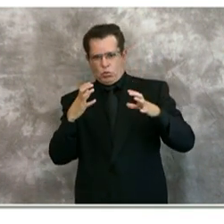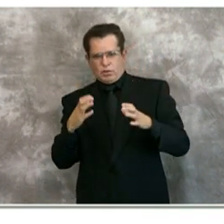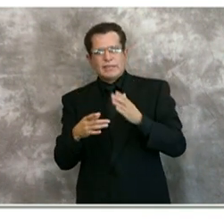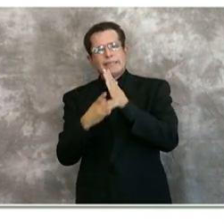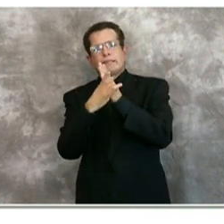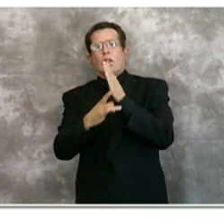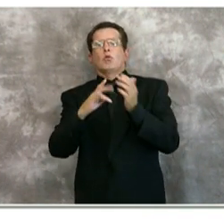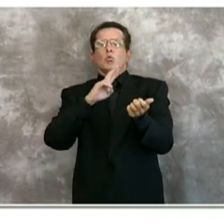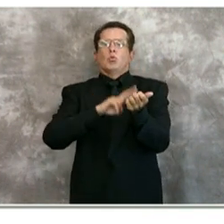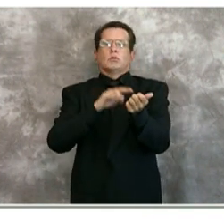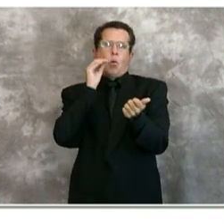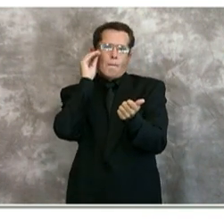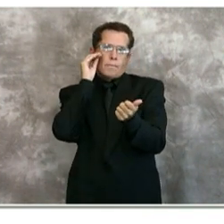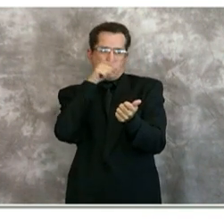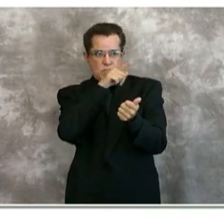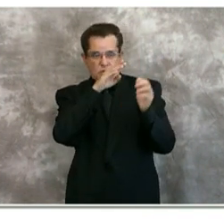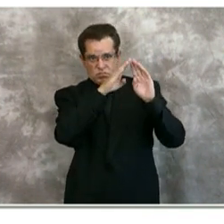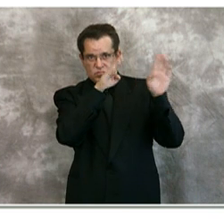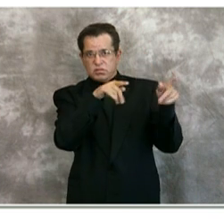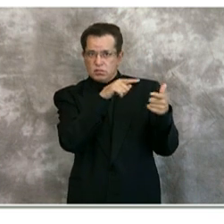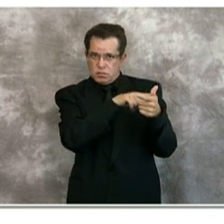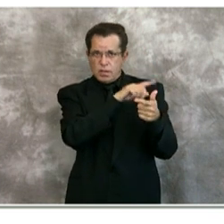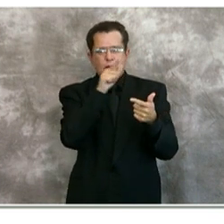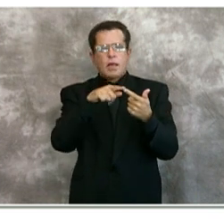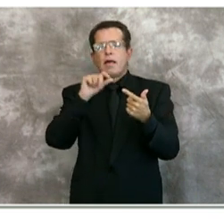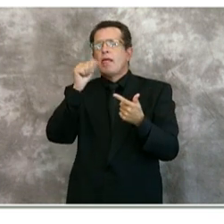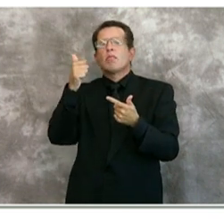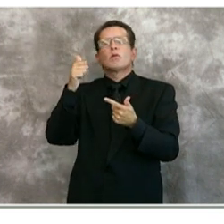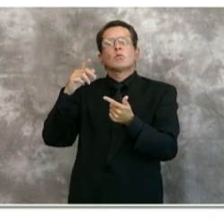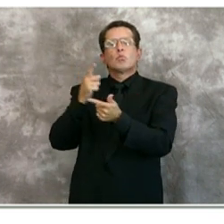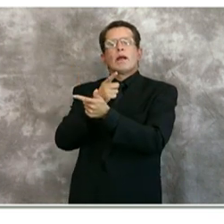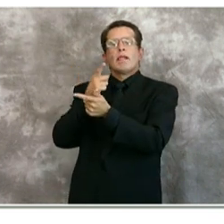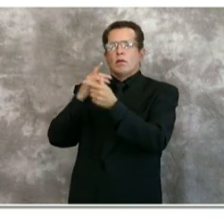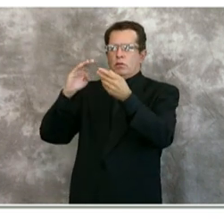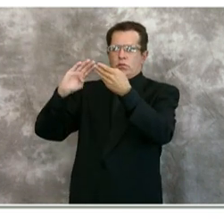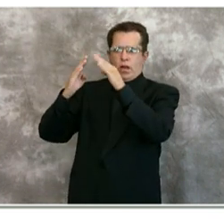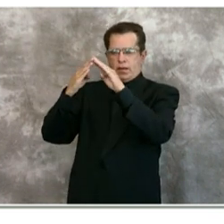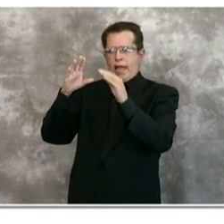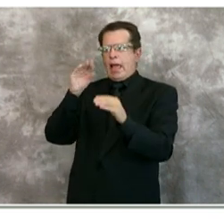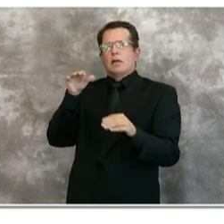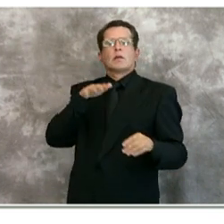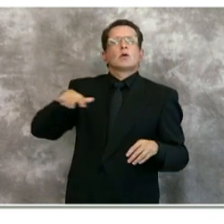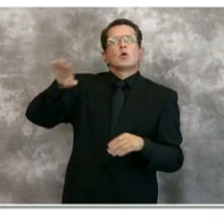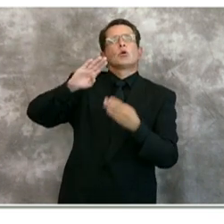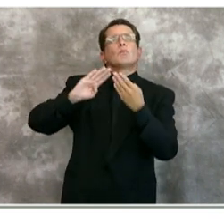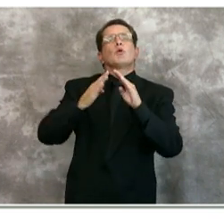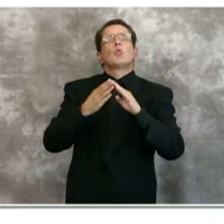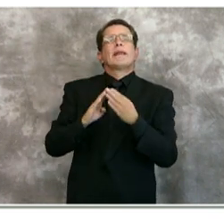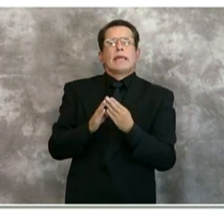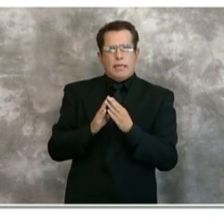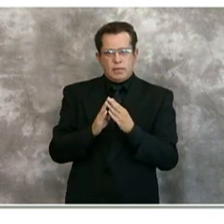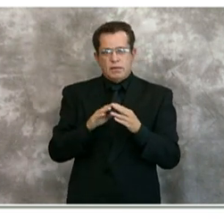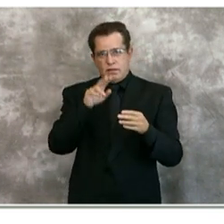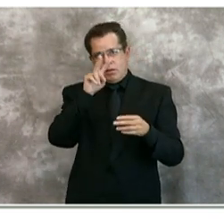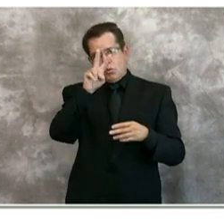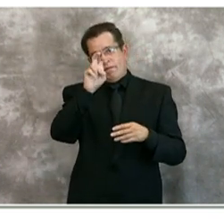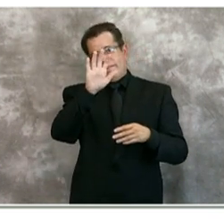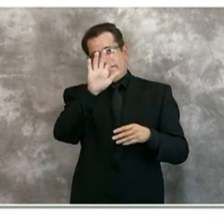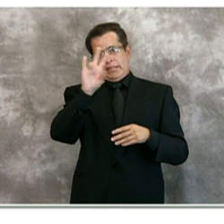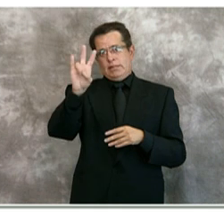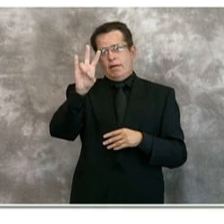nursing facilities, other congregate settings, and community settings. Of the 257